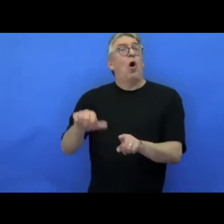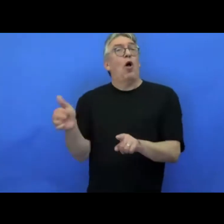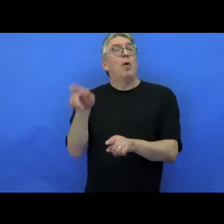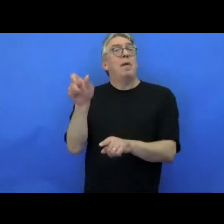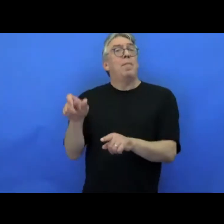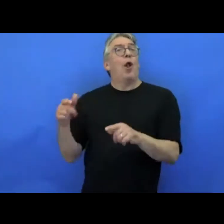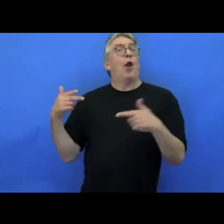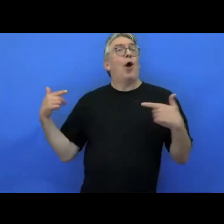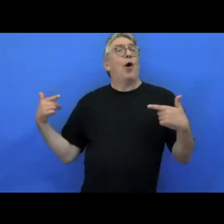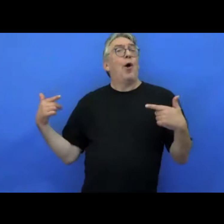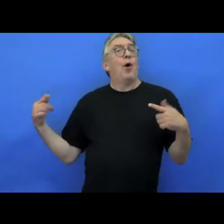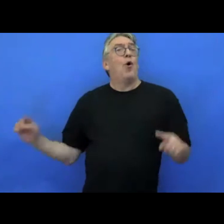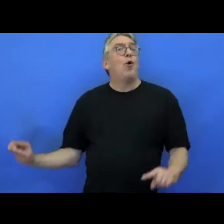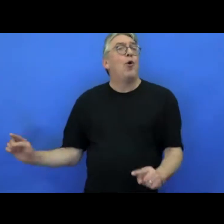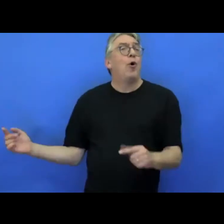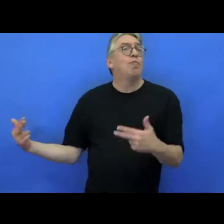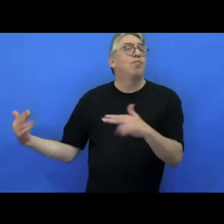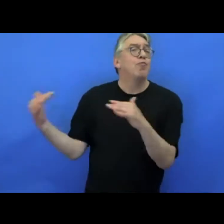I was happy to